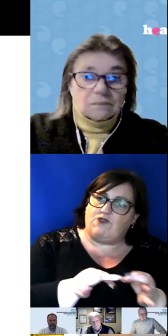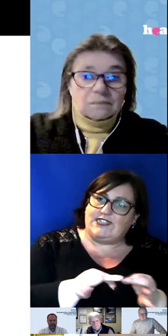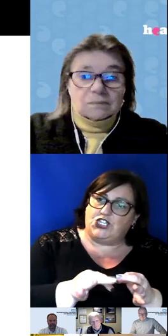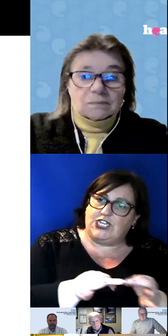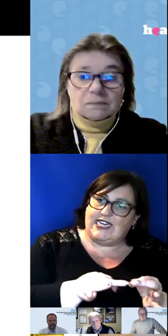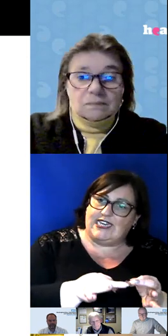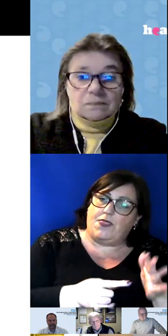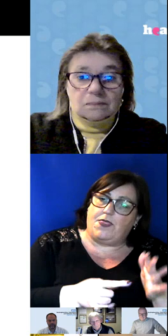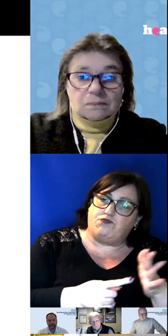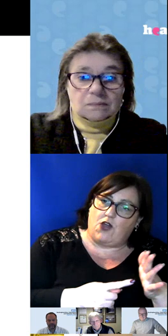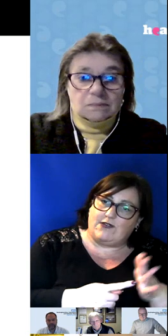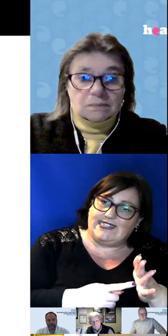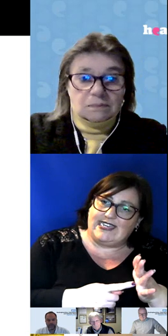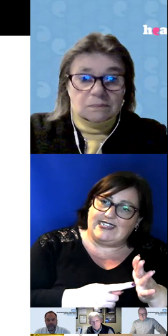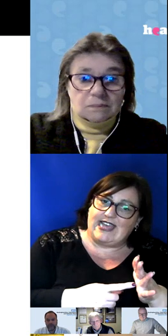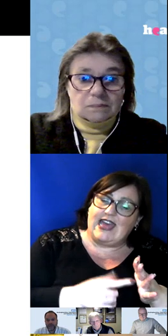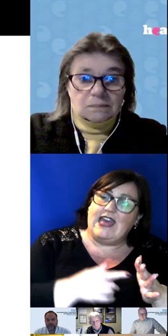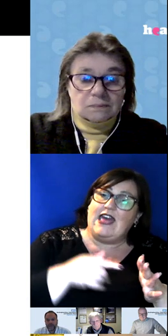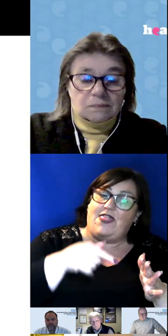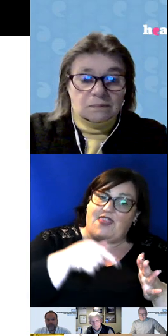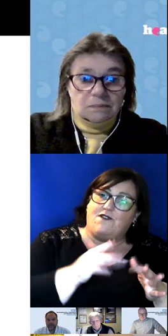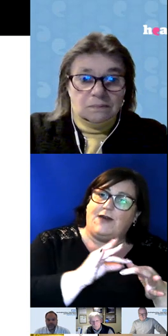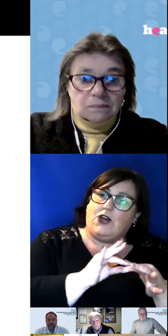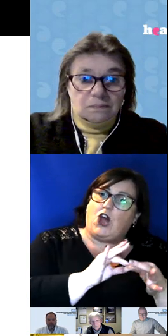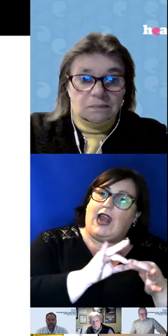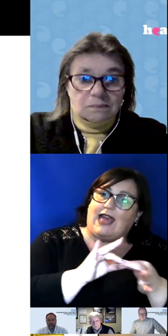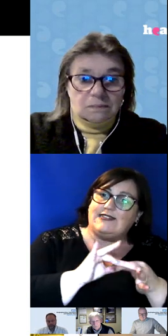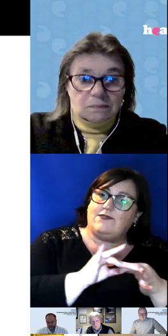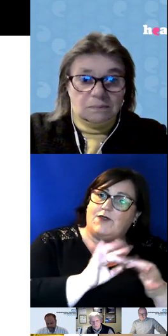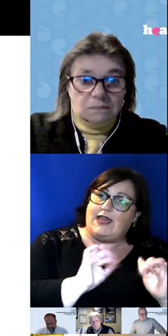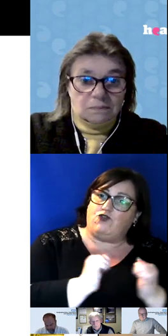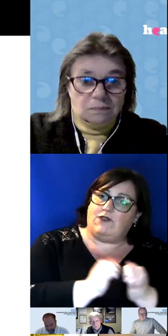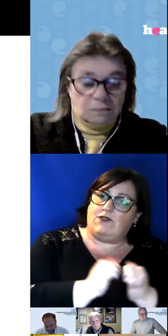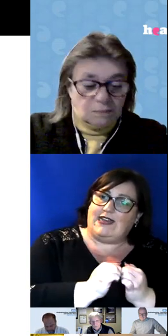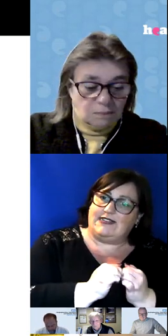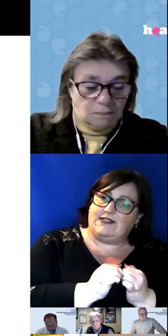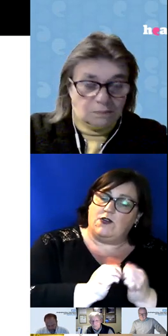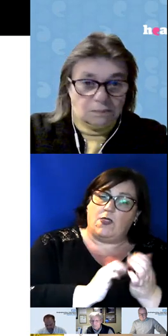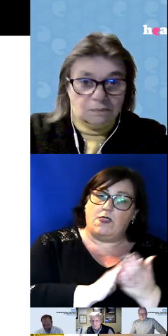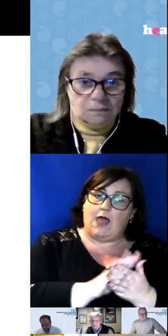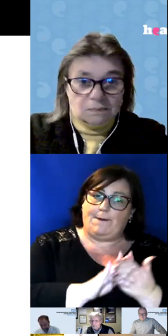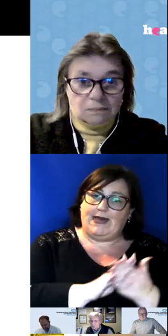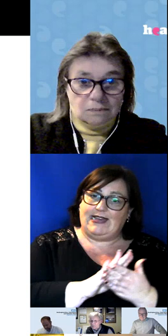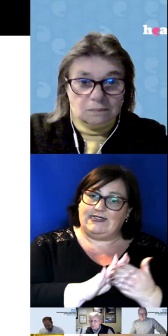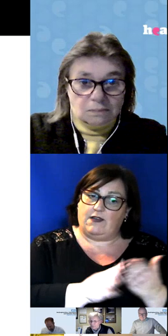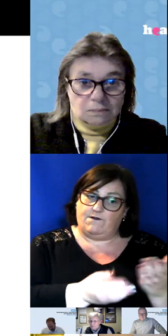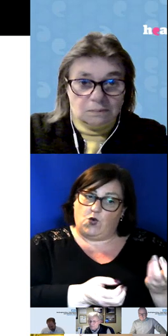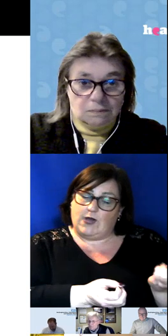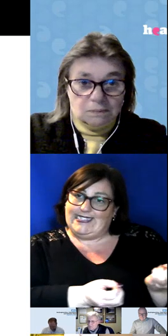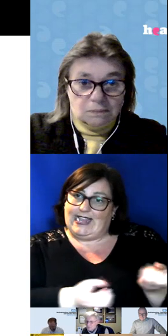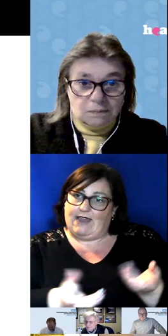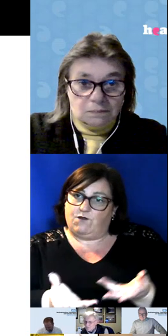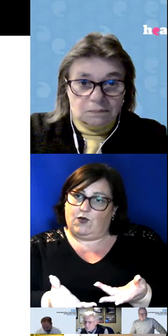have been collectively agreed for the system. So in terms of delivery, there is an expectation that